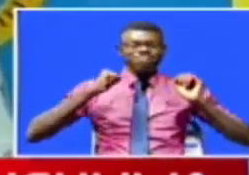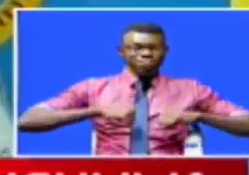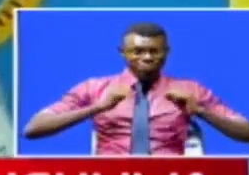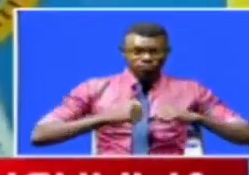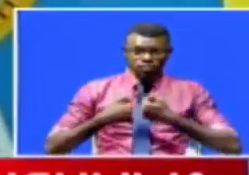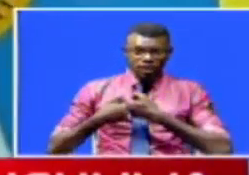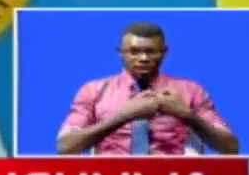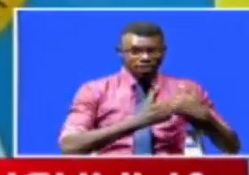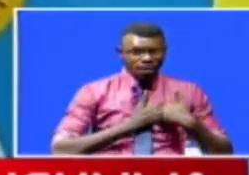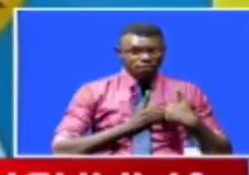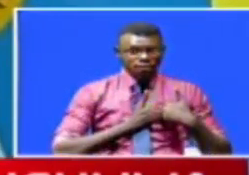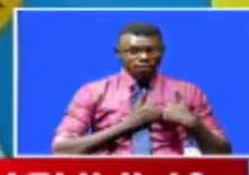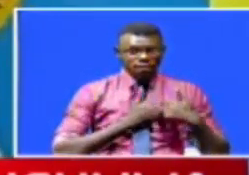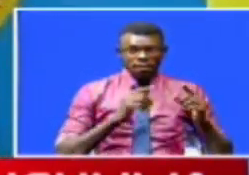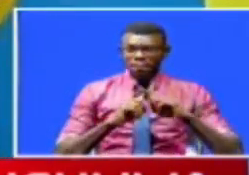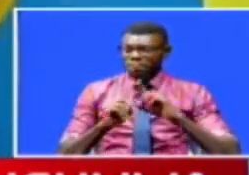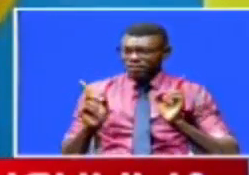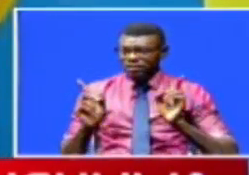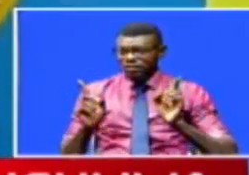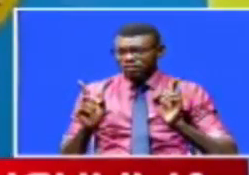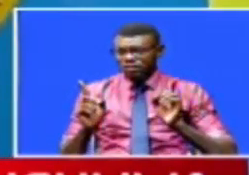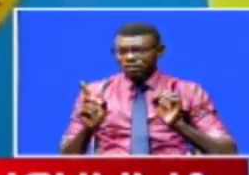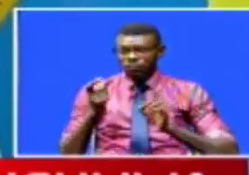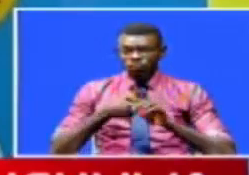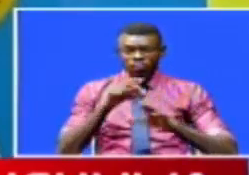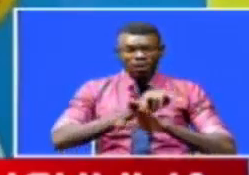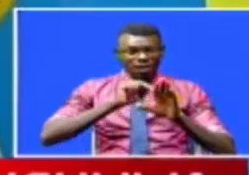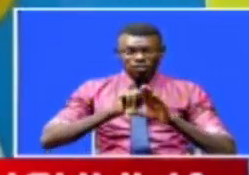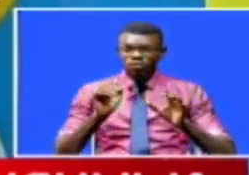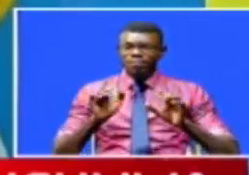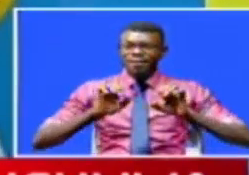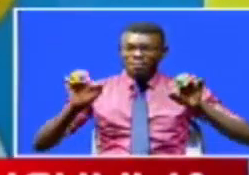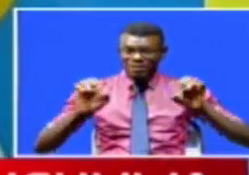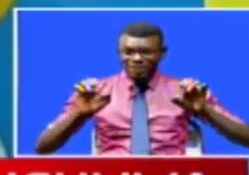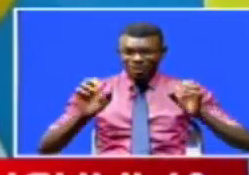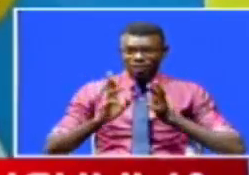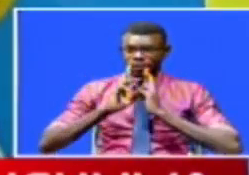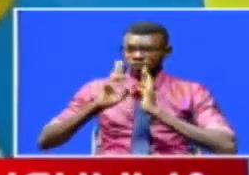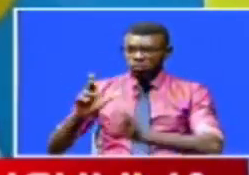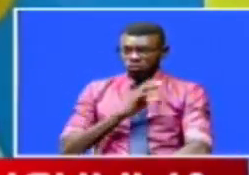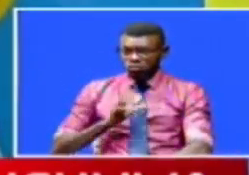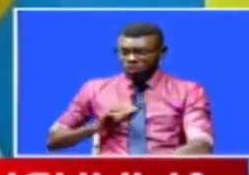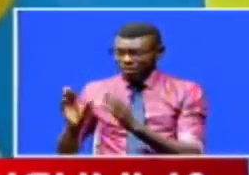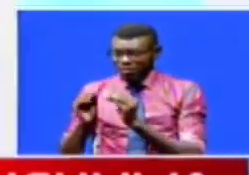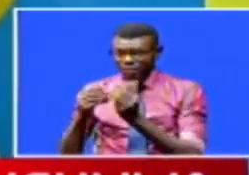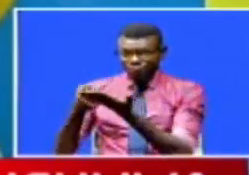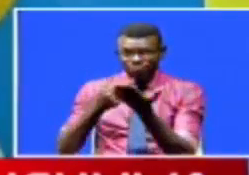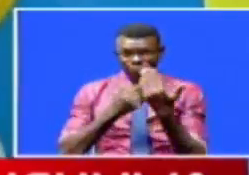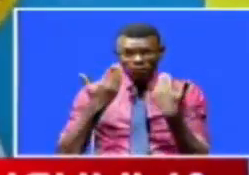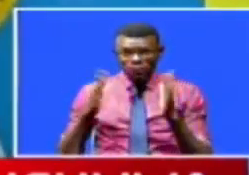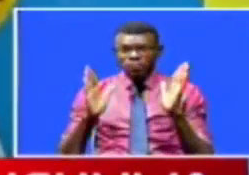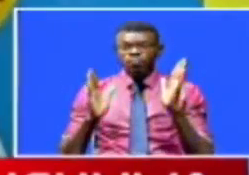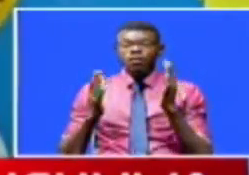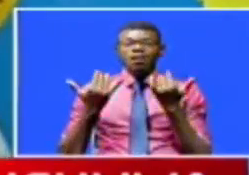but have just come out of this National Emergency Response Committee meeting. We now have about 5,000,